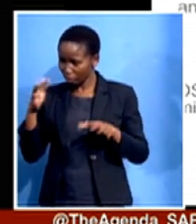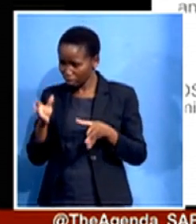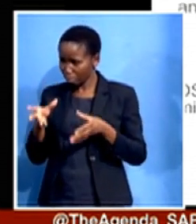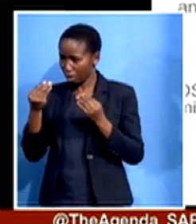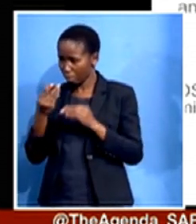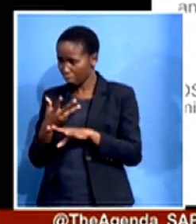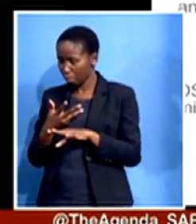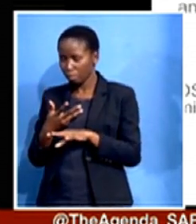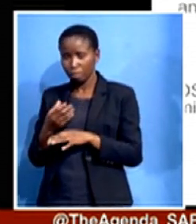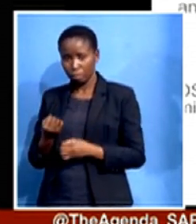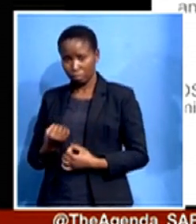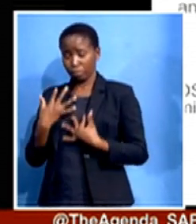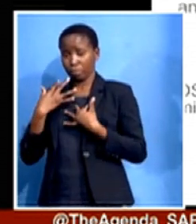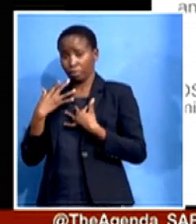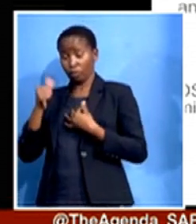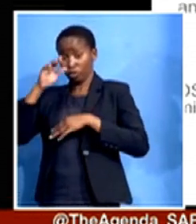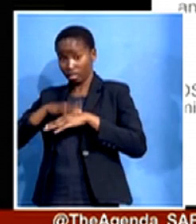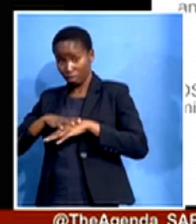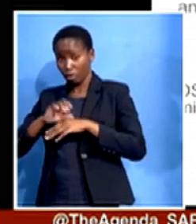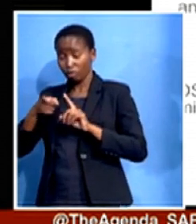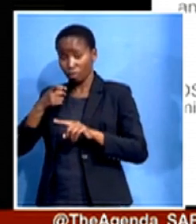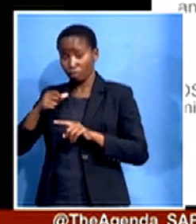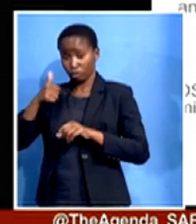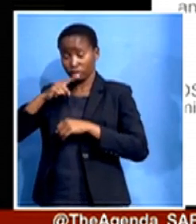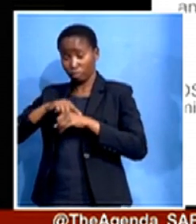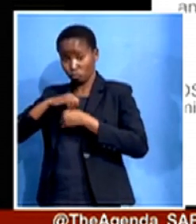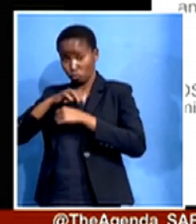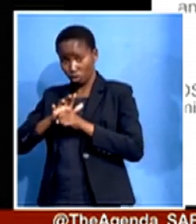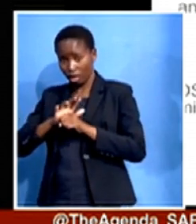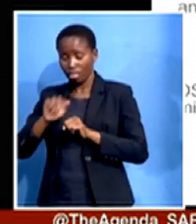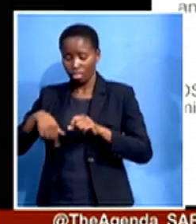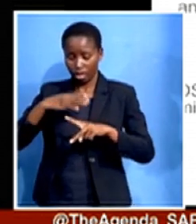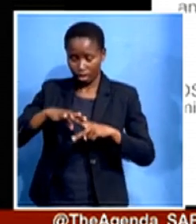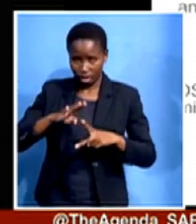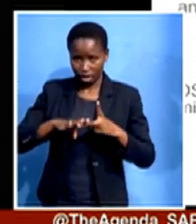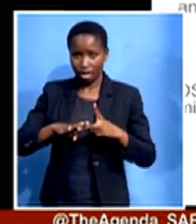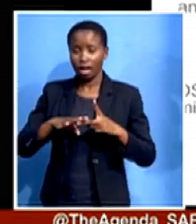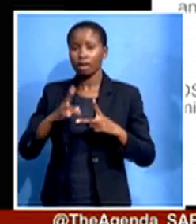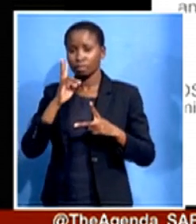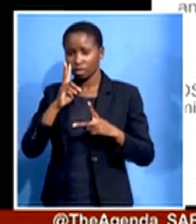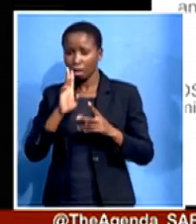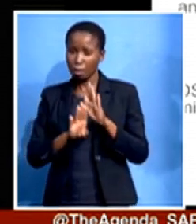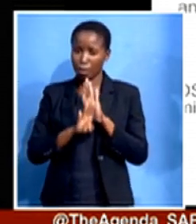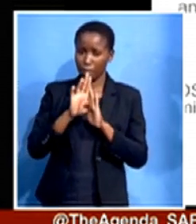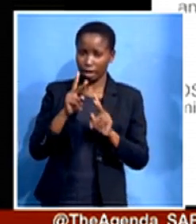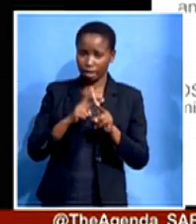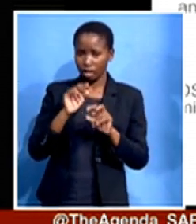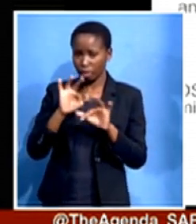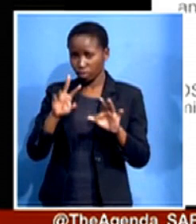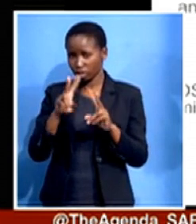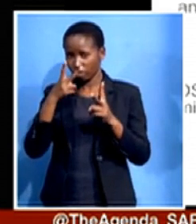who were infected in the second wave. And I think it's public knowledge now to know that they found that